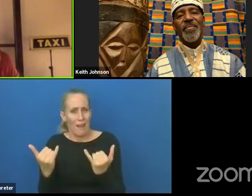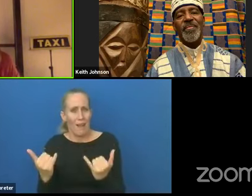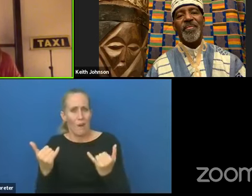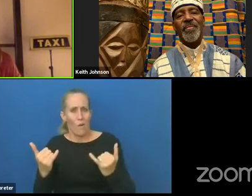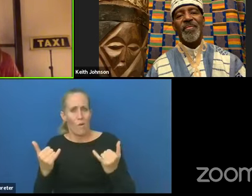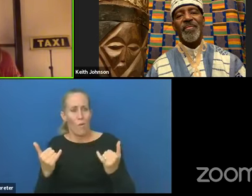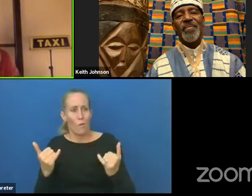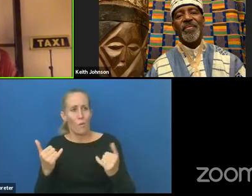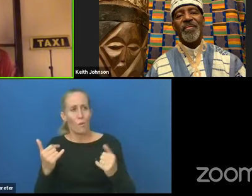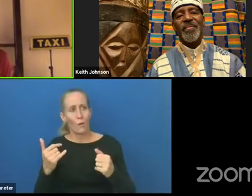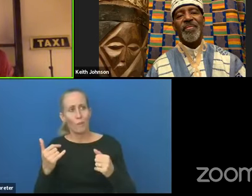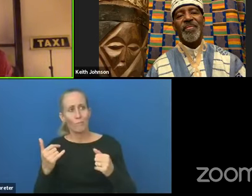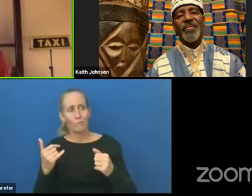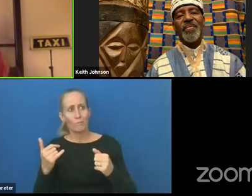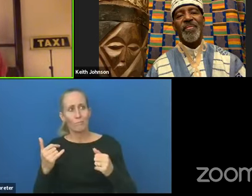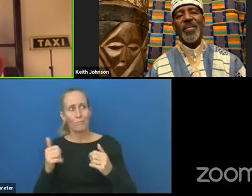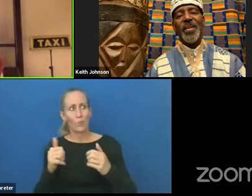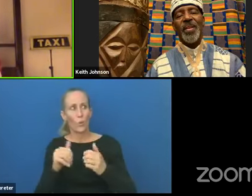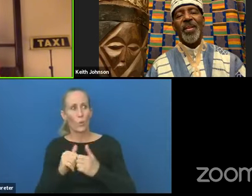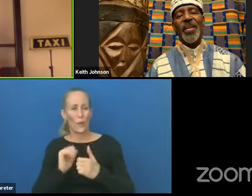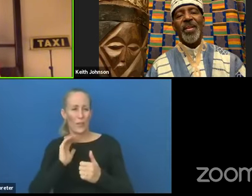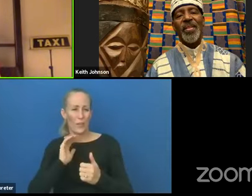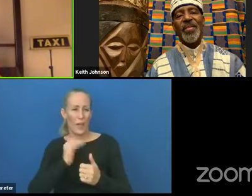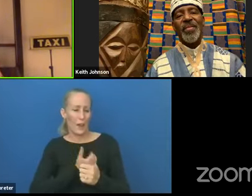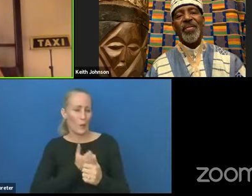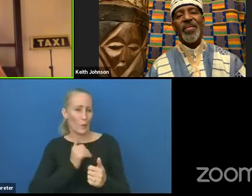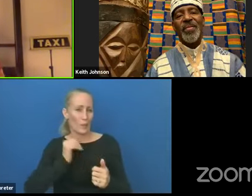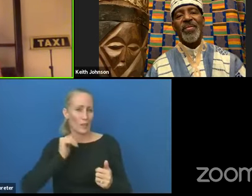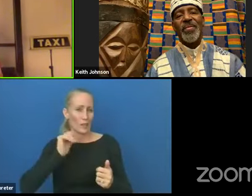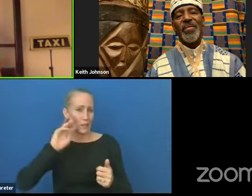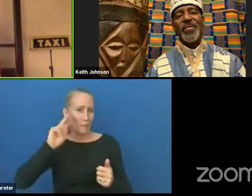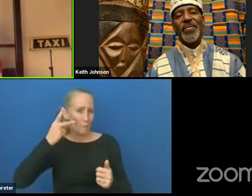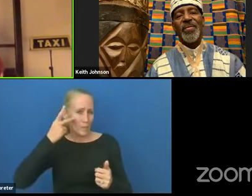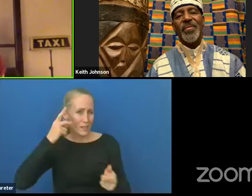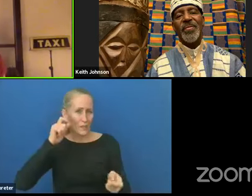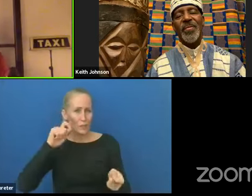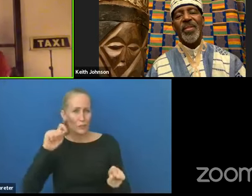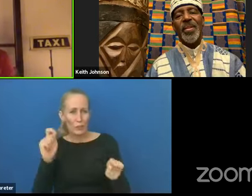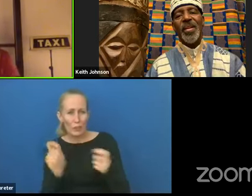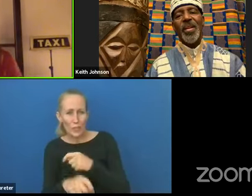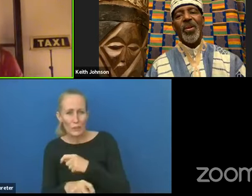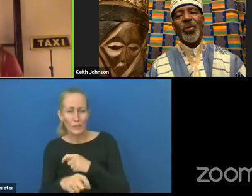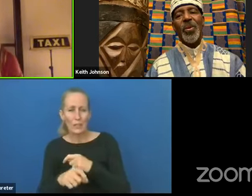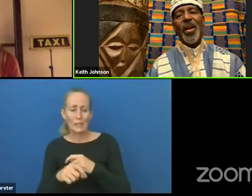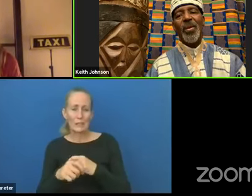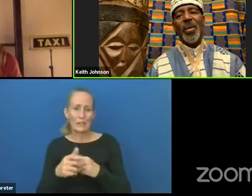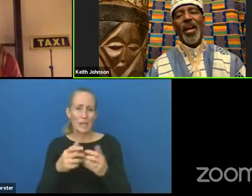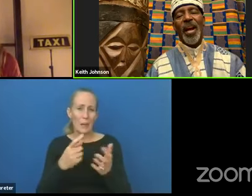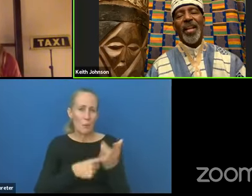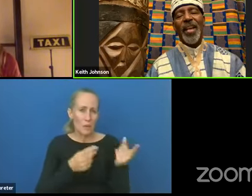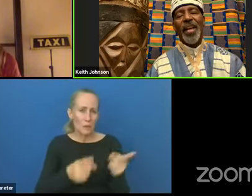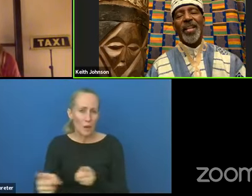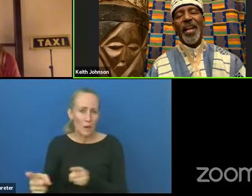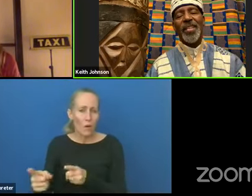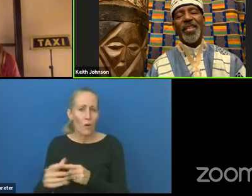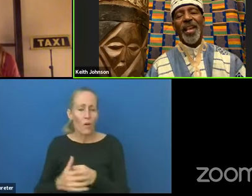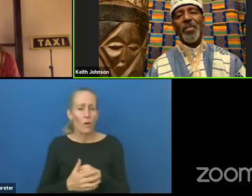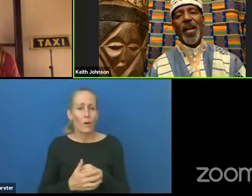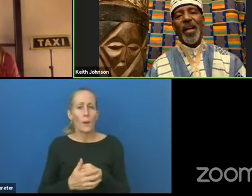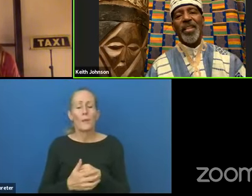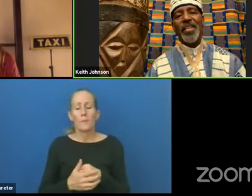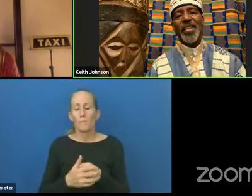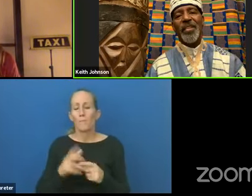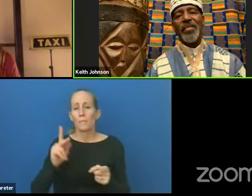change in the wind. I'm wondering how you're responding to it. Well, again, I